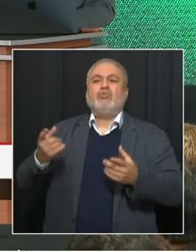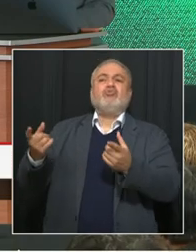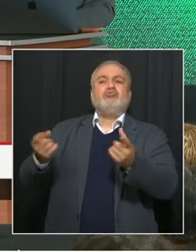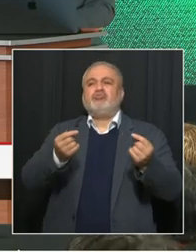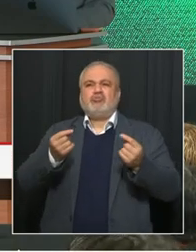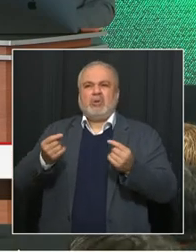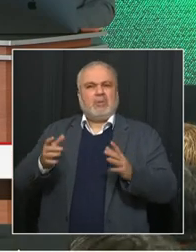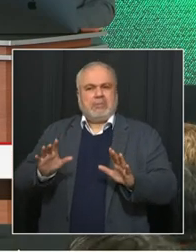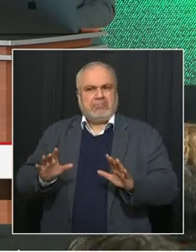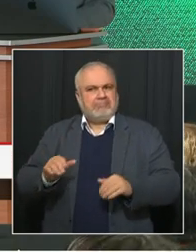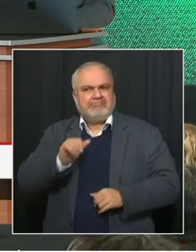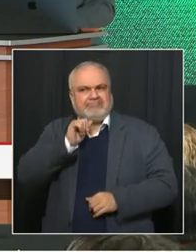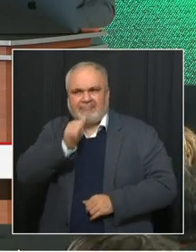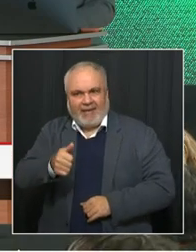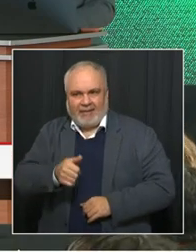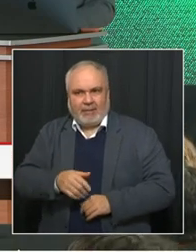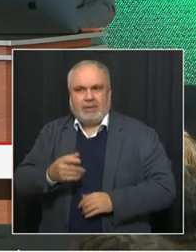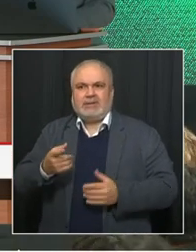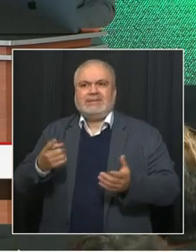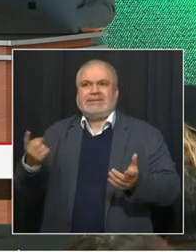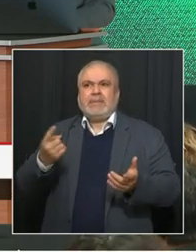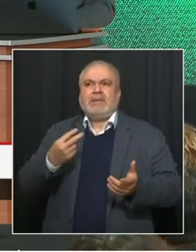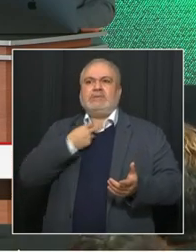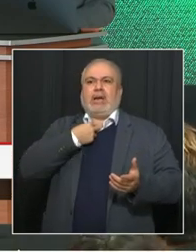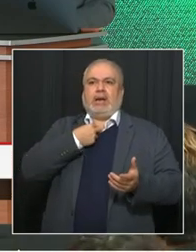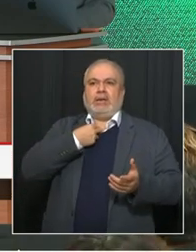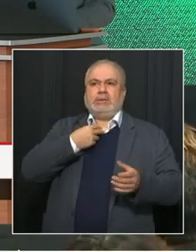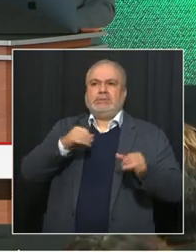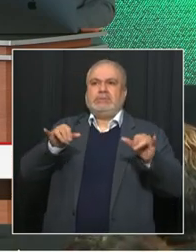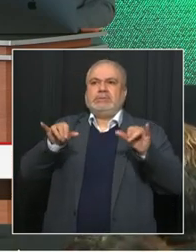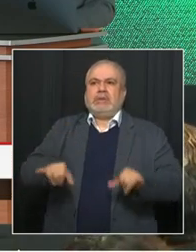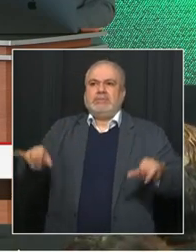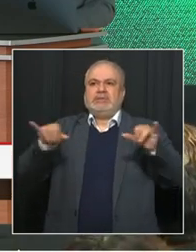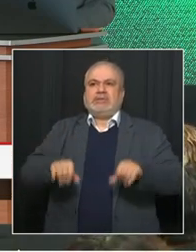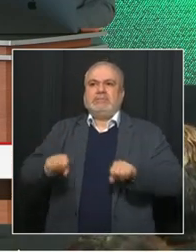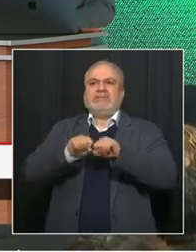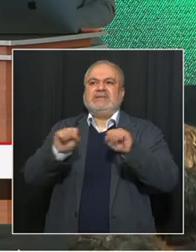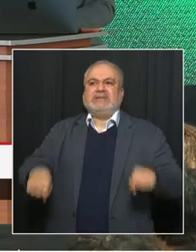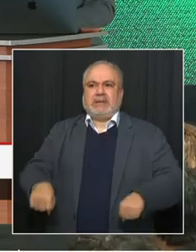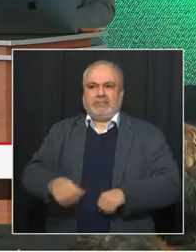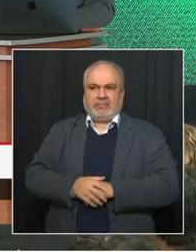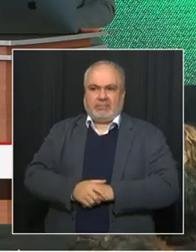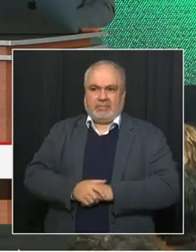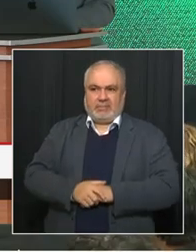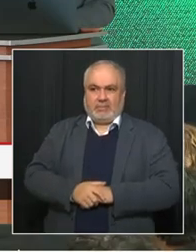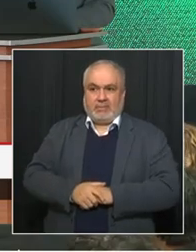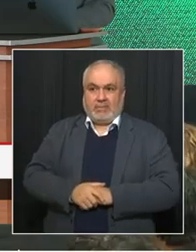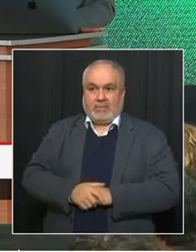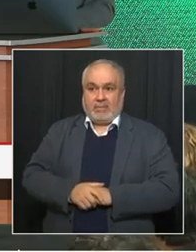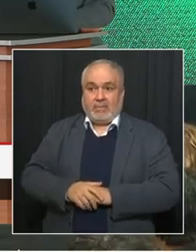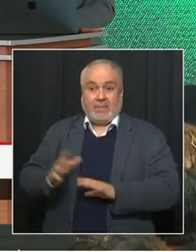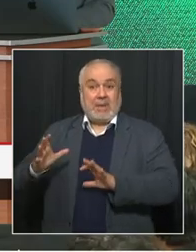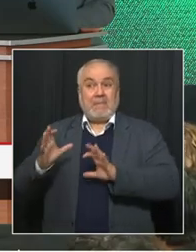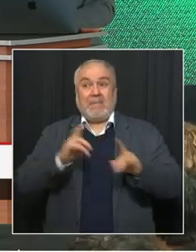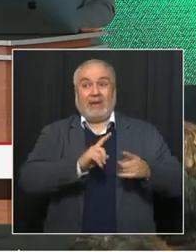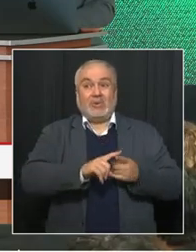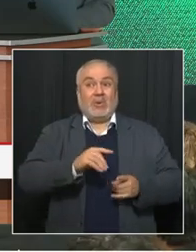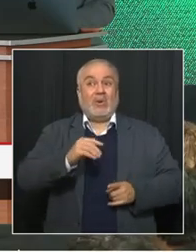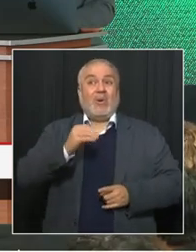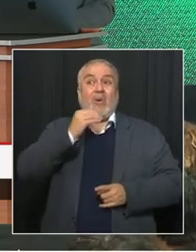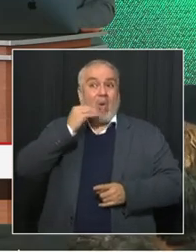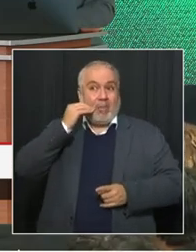we really saw children return to school in not great shape. And we see this as an employer